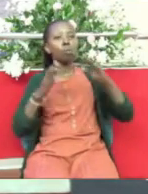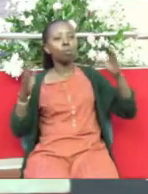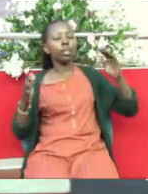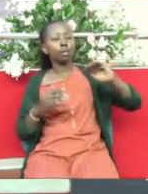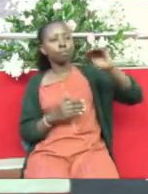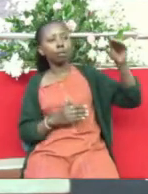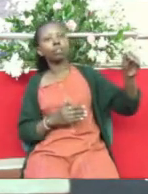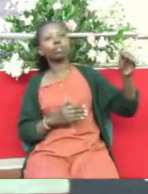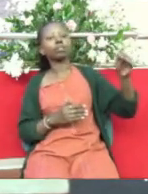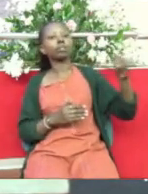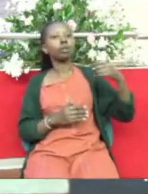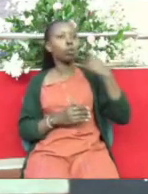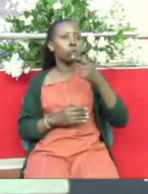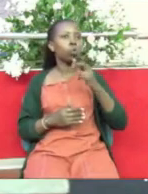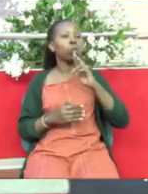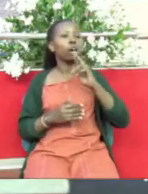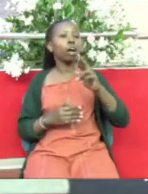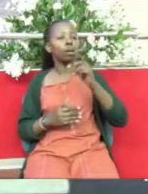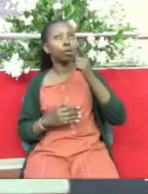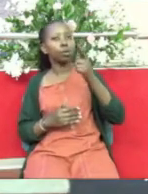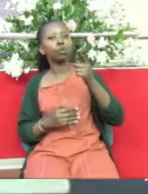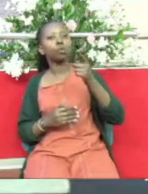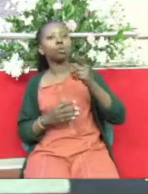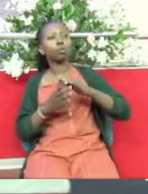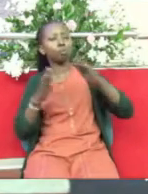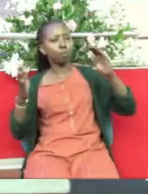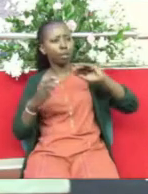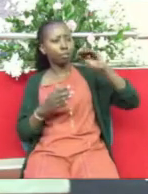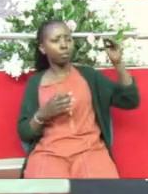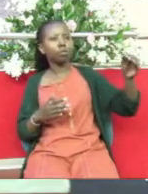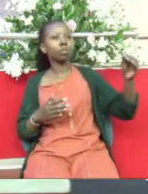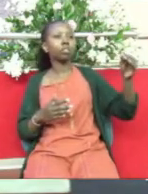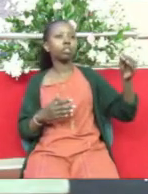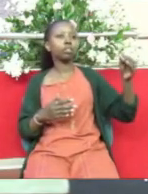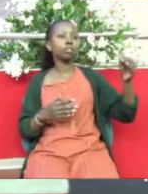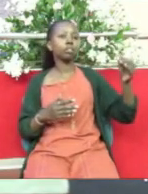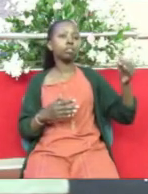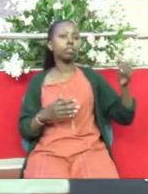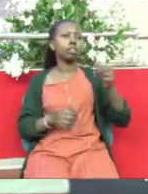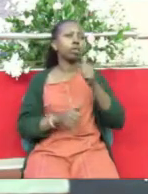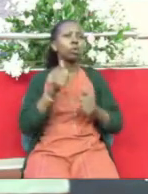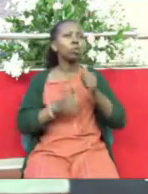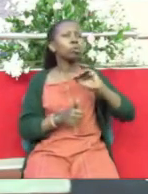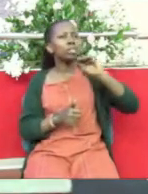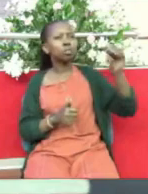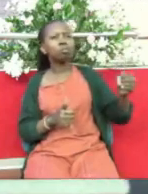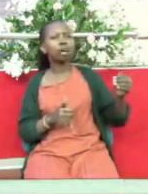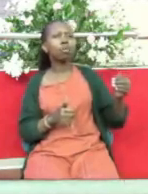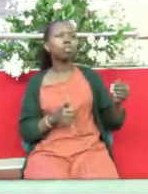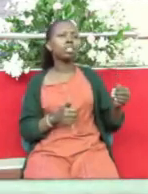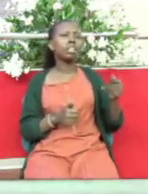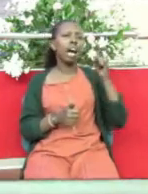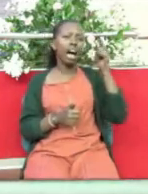mkuu. Who are you? Wewe ni nani? O great mountain. Wewe mlima mkuu. Which mountain has been bothering you? Ni mlima upi